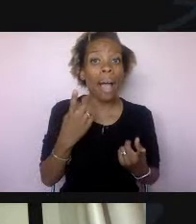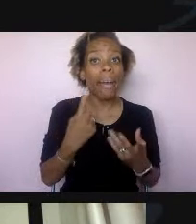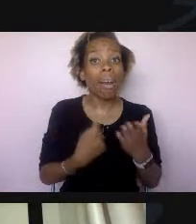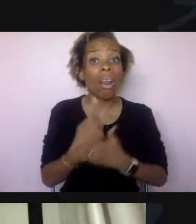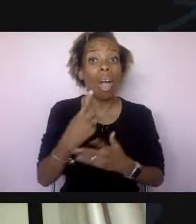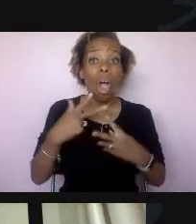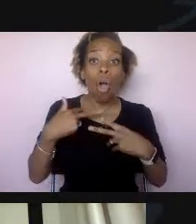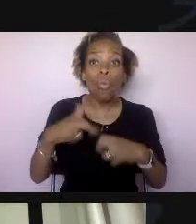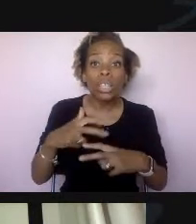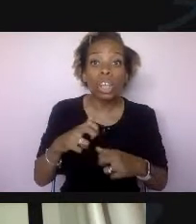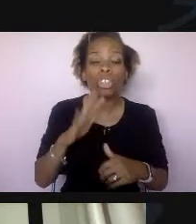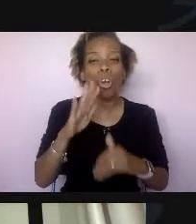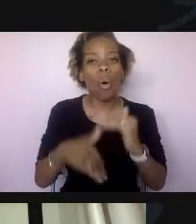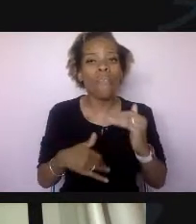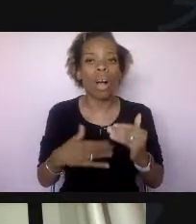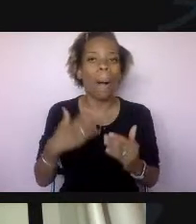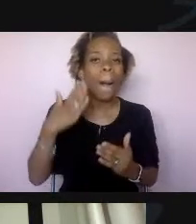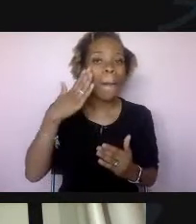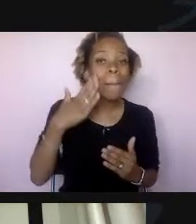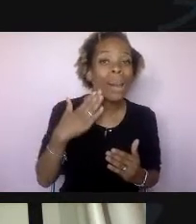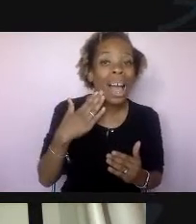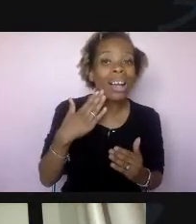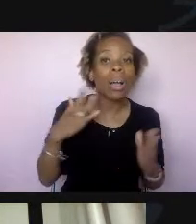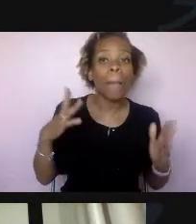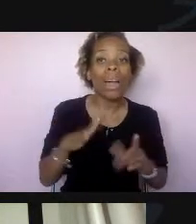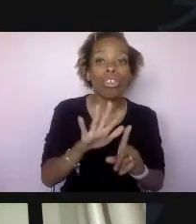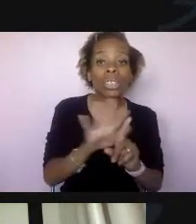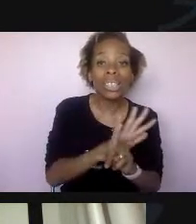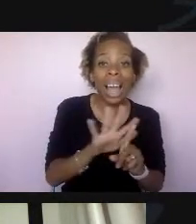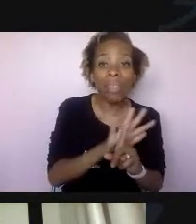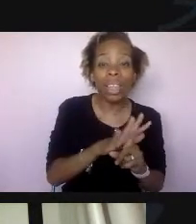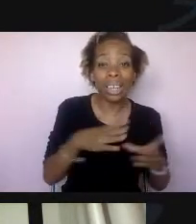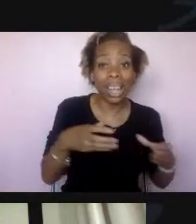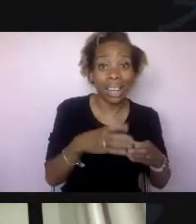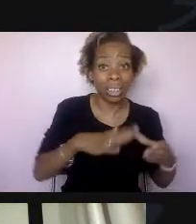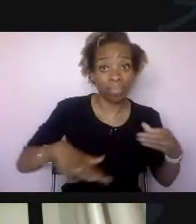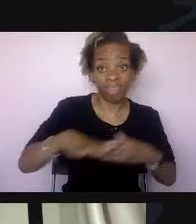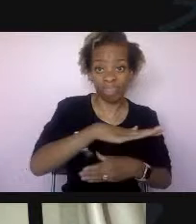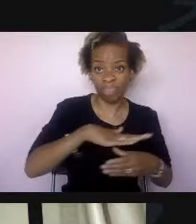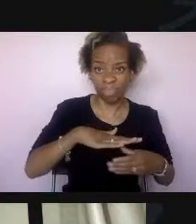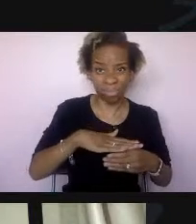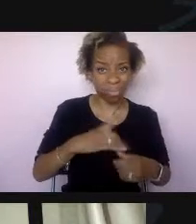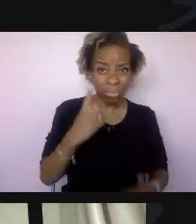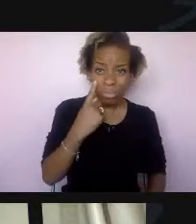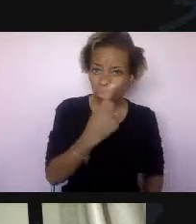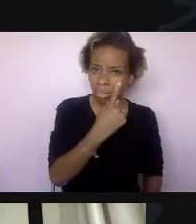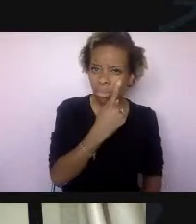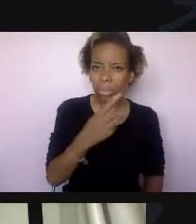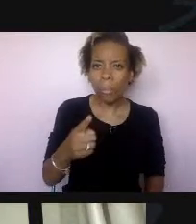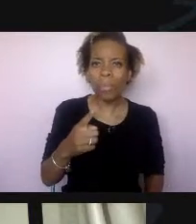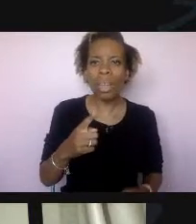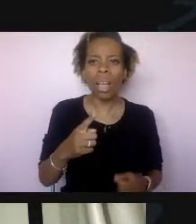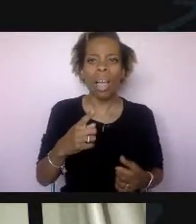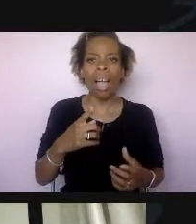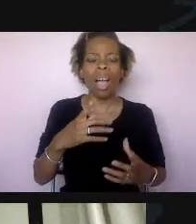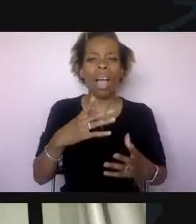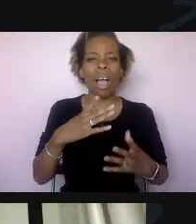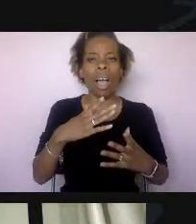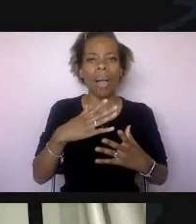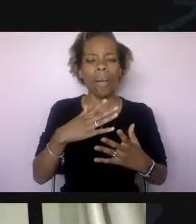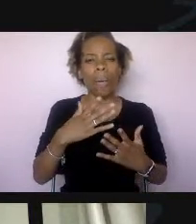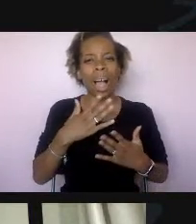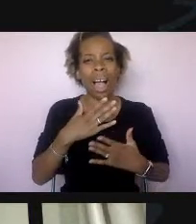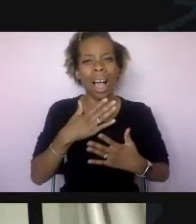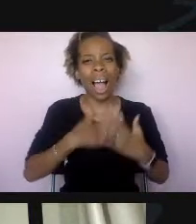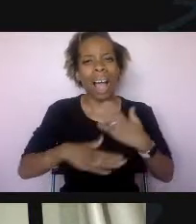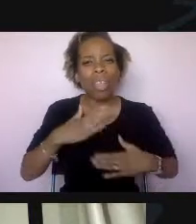the area of Black and minority areas, and how much of the ethical implications are on that, where